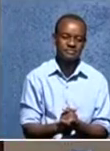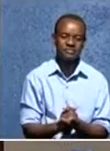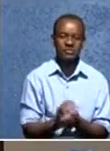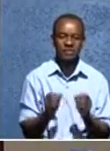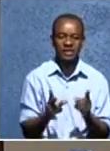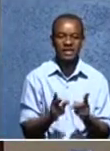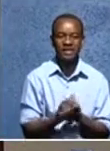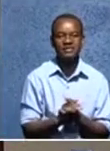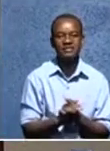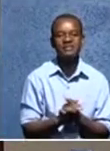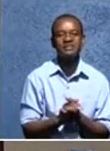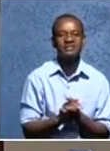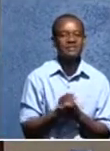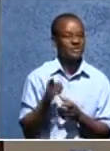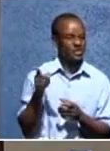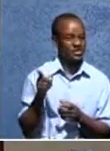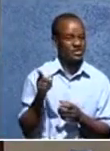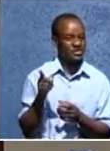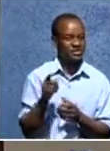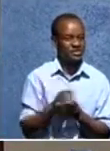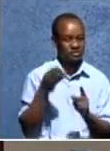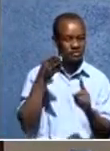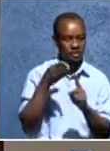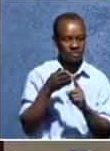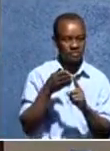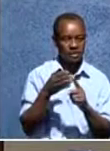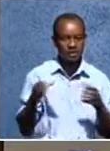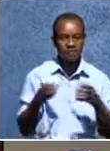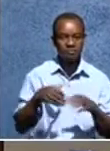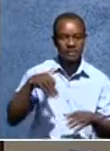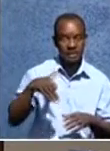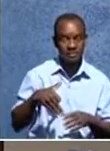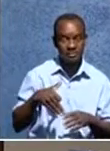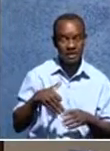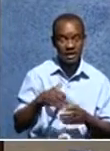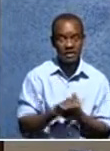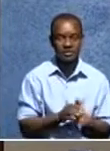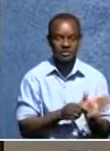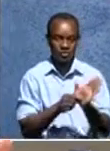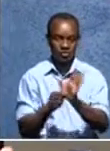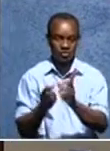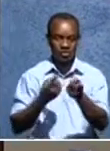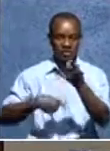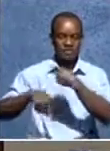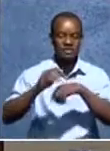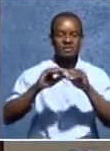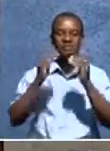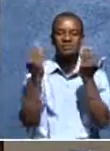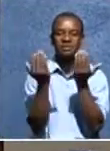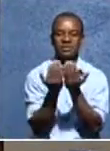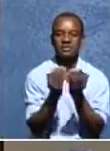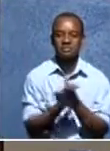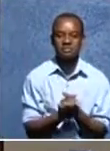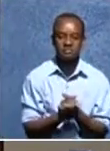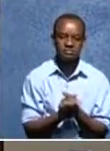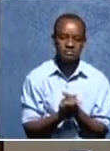the world. There are challenges in terms of service delivery and our competitive position. Just speak for a moment in regard